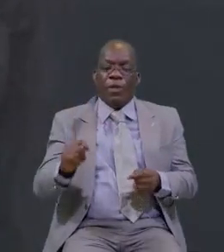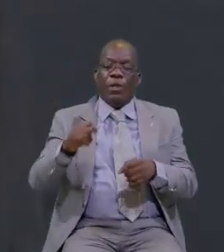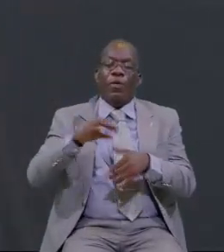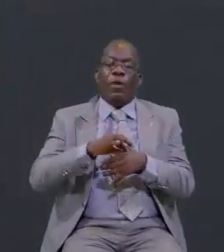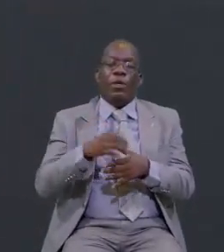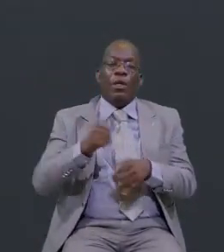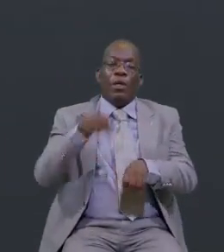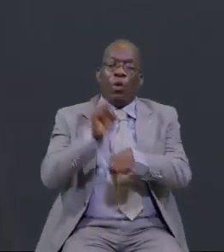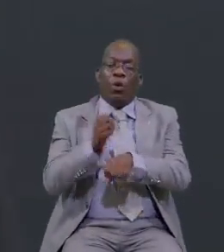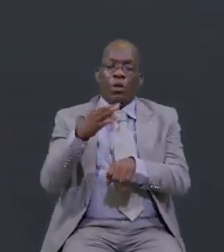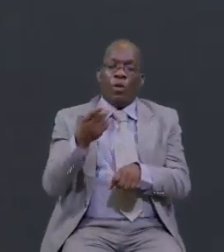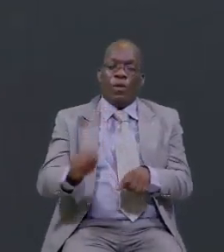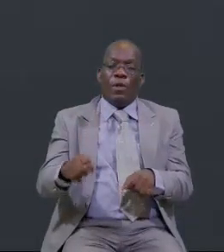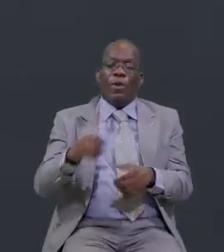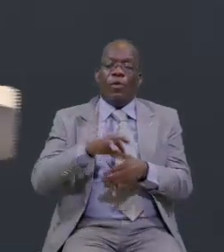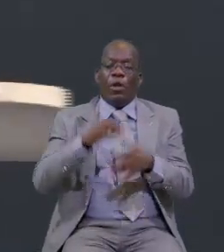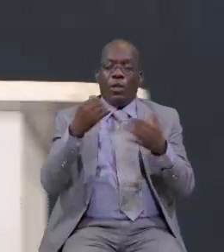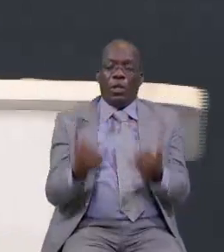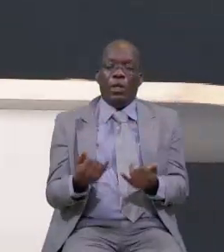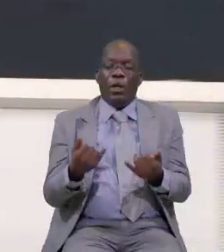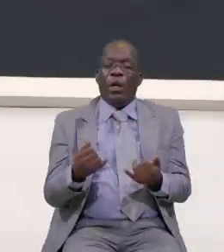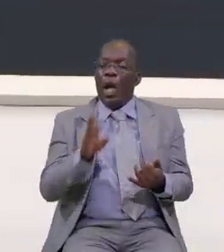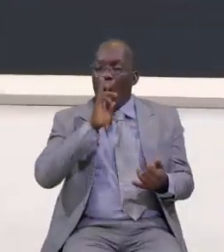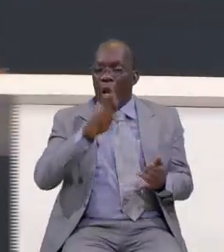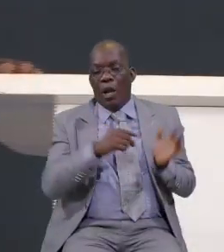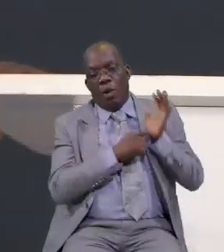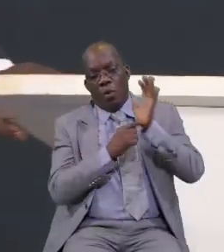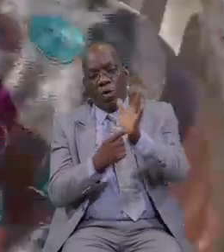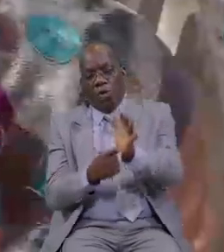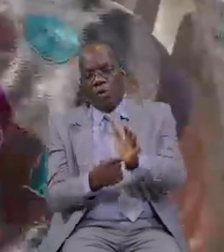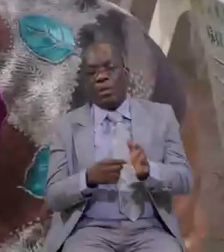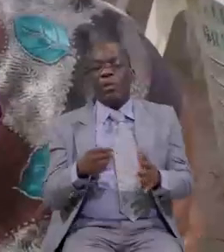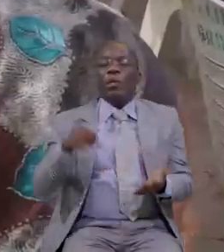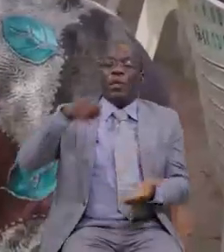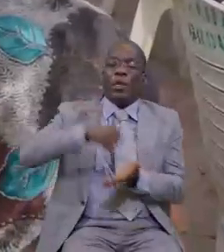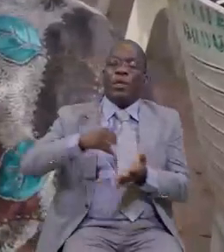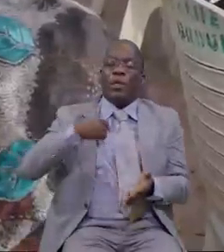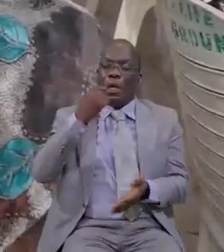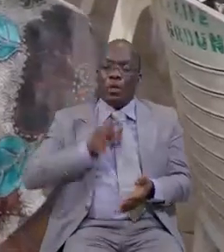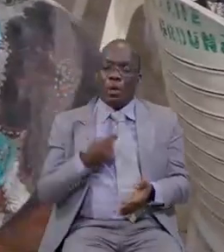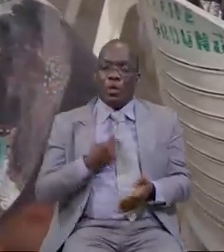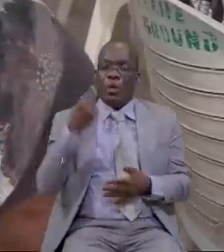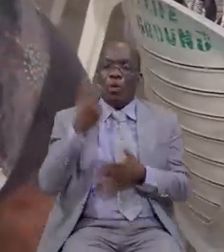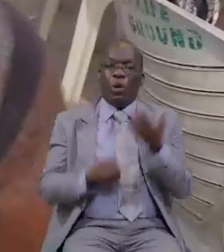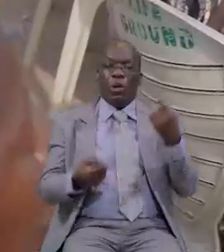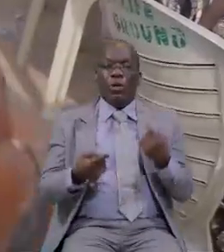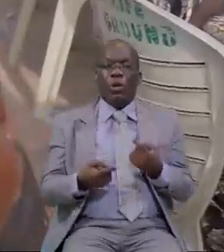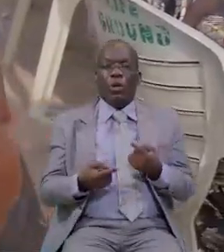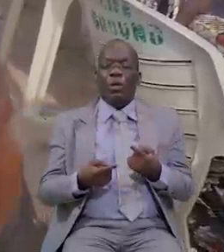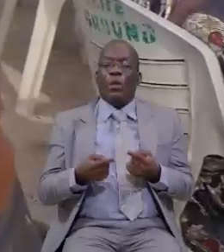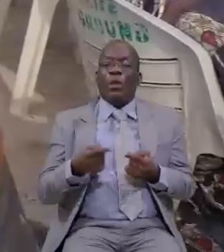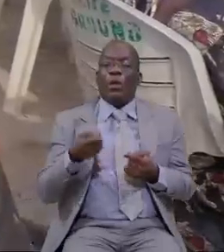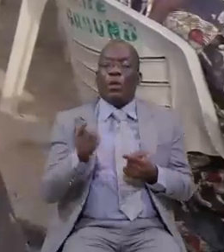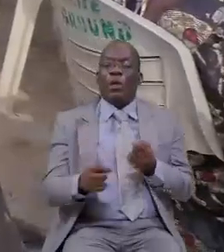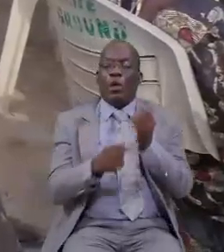now are manifest. And then he tells us what those works of the flesh are.